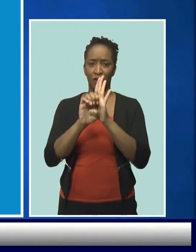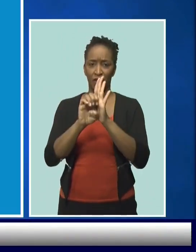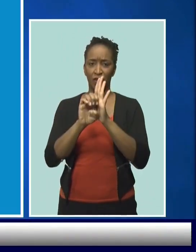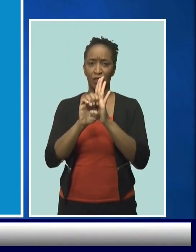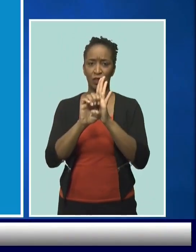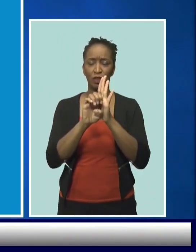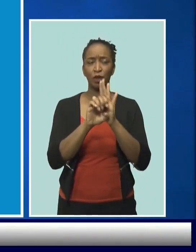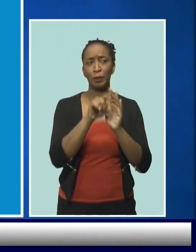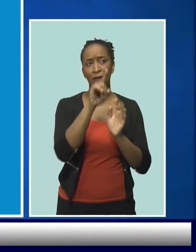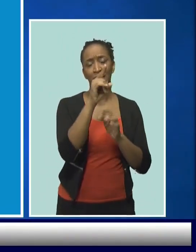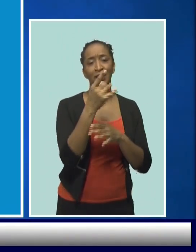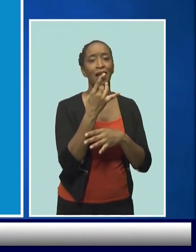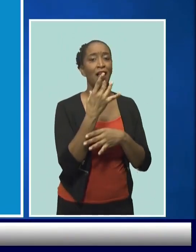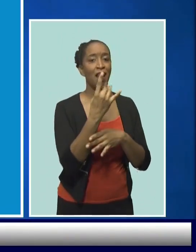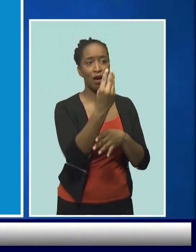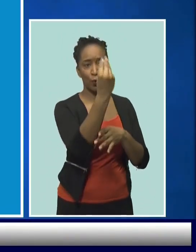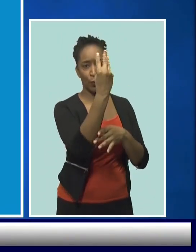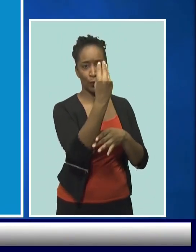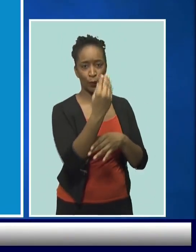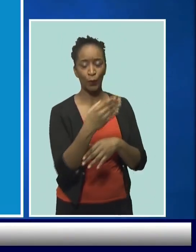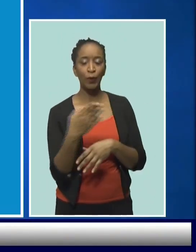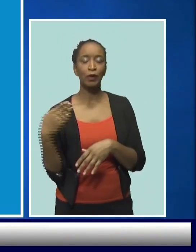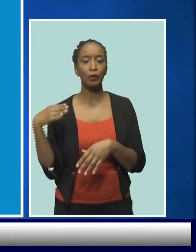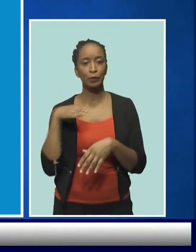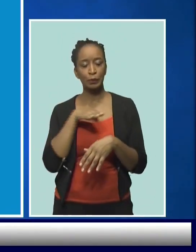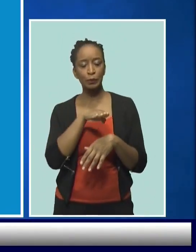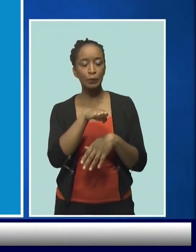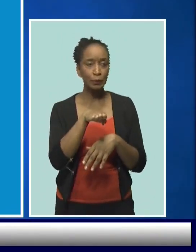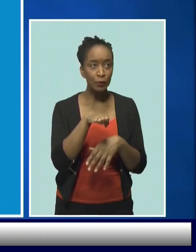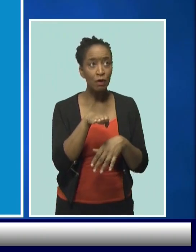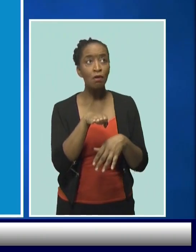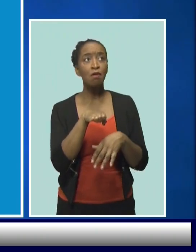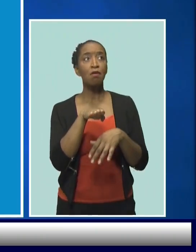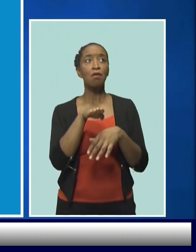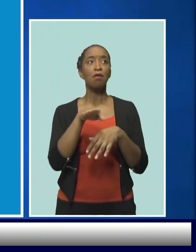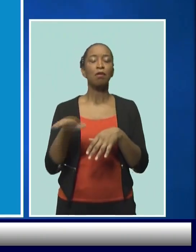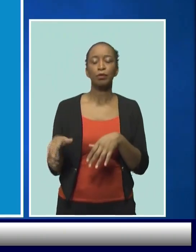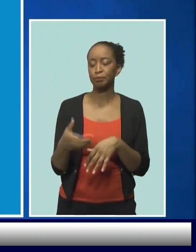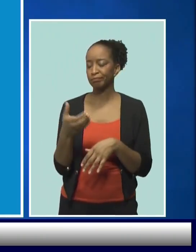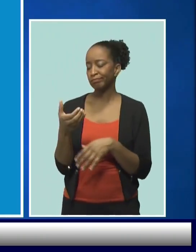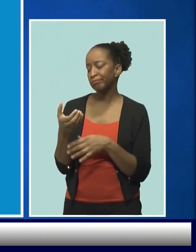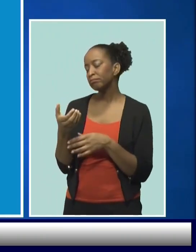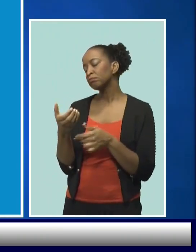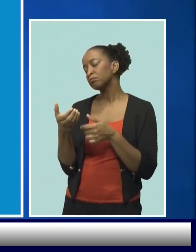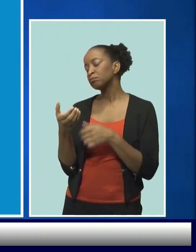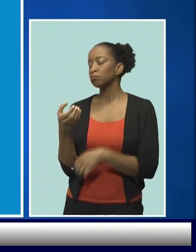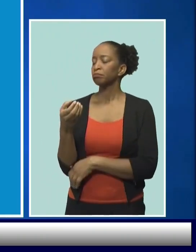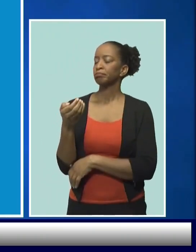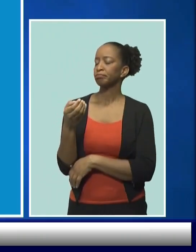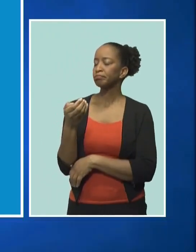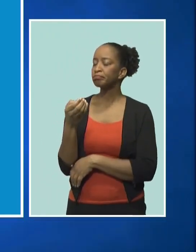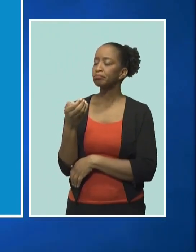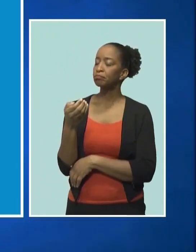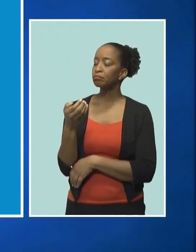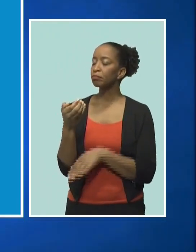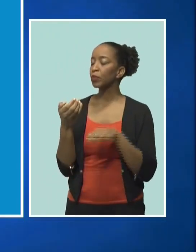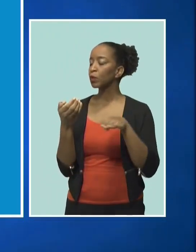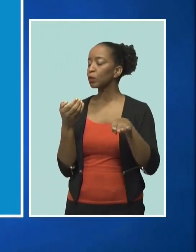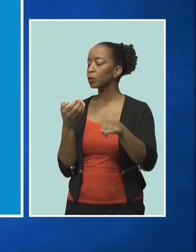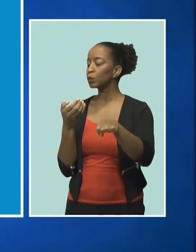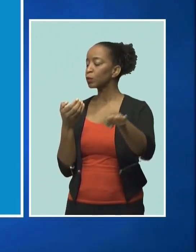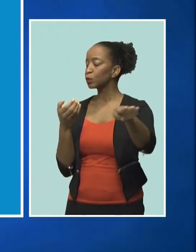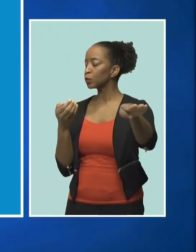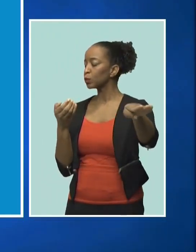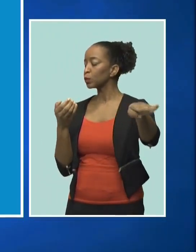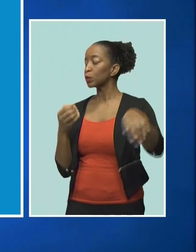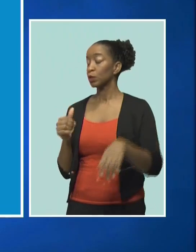seems to be an invitation to drivers to take their phone out and check messages. And then, of course, you don't realize the car in front of you has moved off. The person behind you